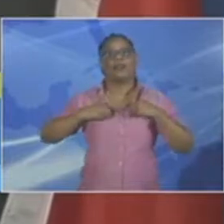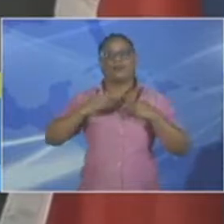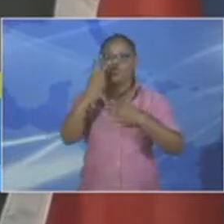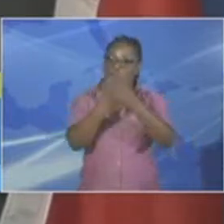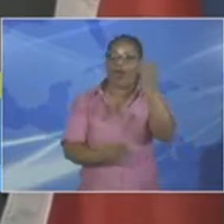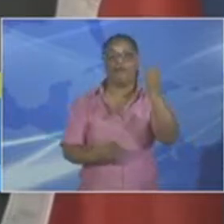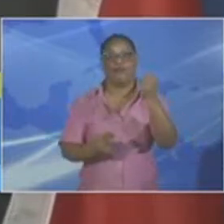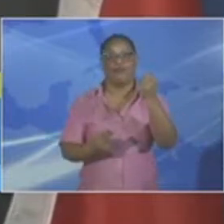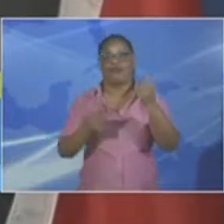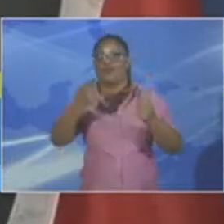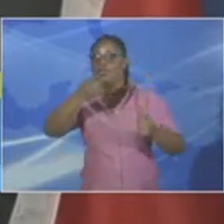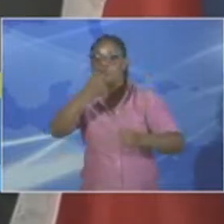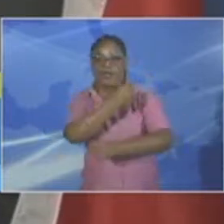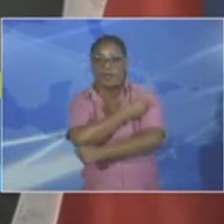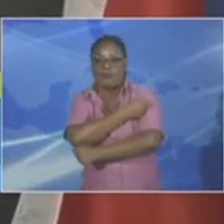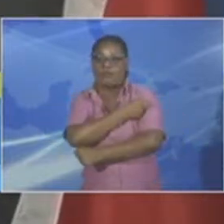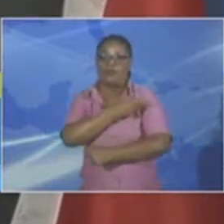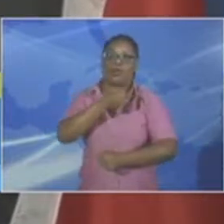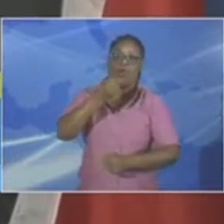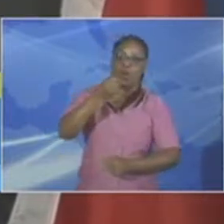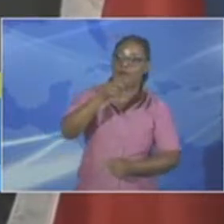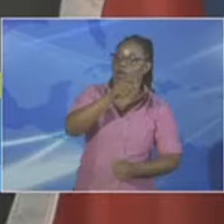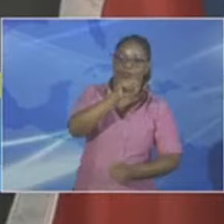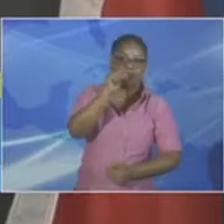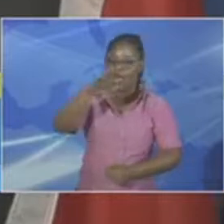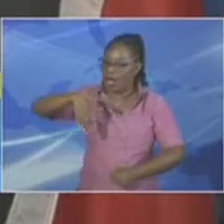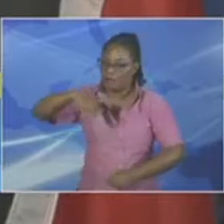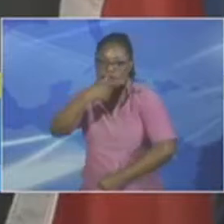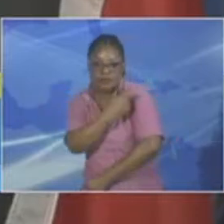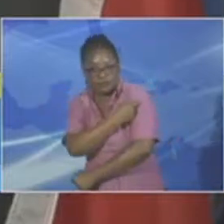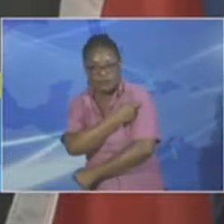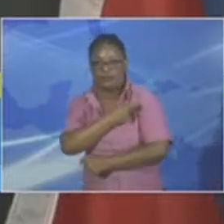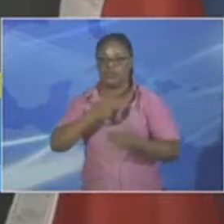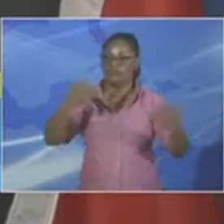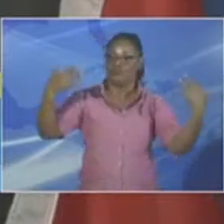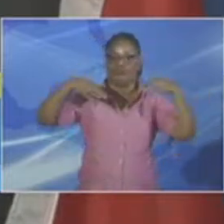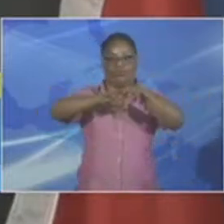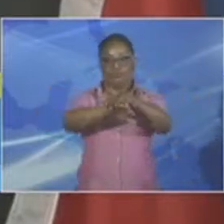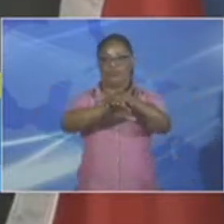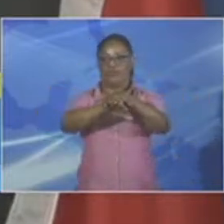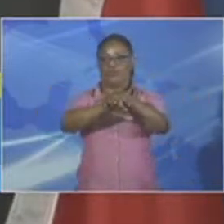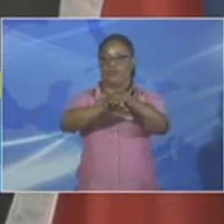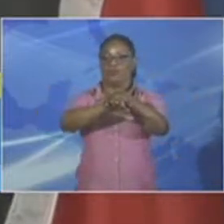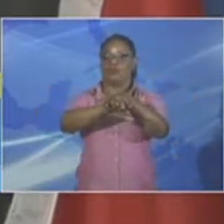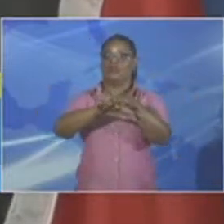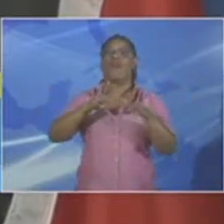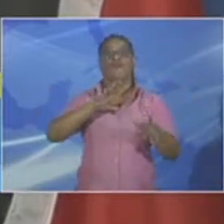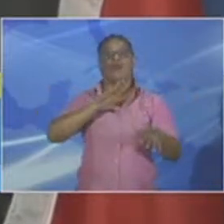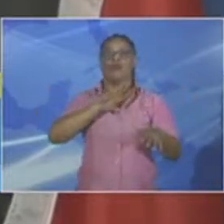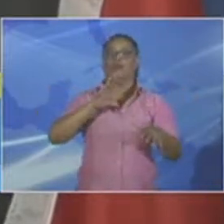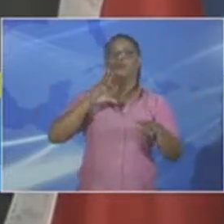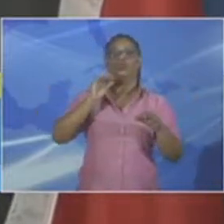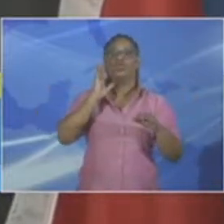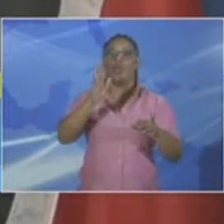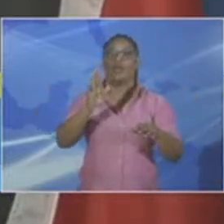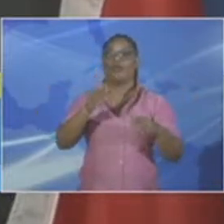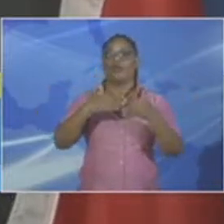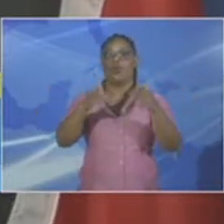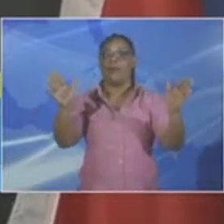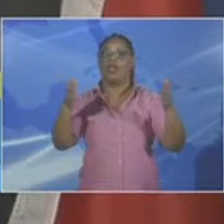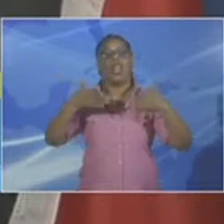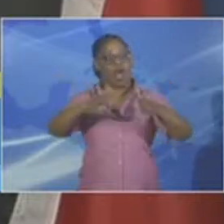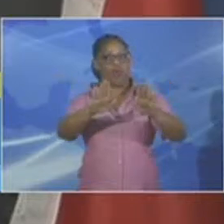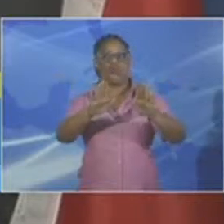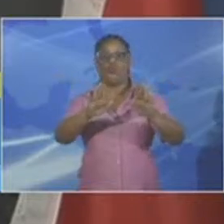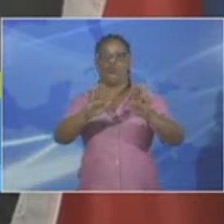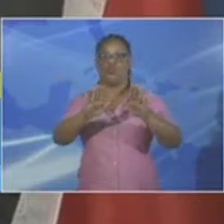to operate as though there is no restriction. But there's a lot of restriction internationally where to participate in